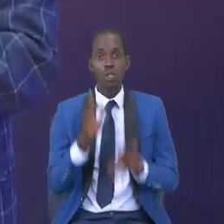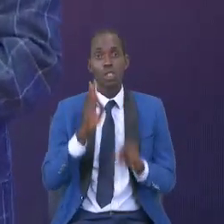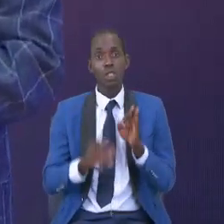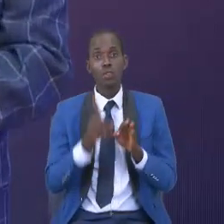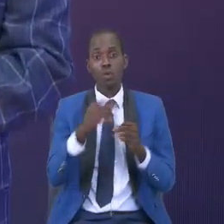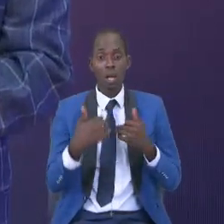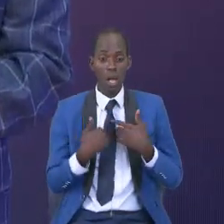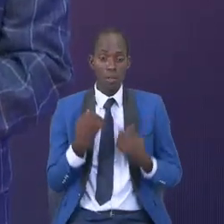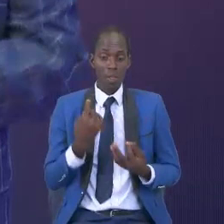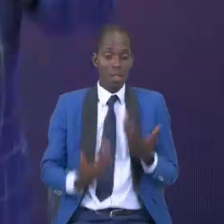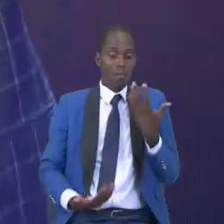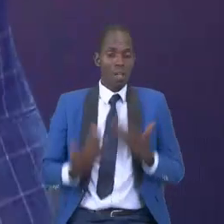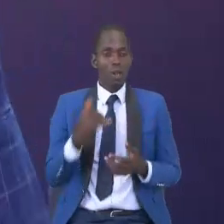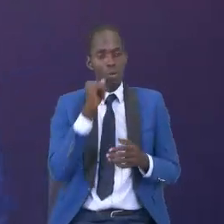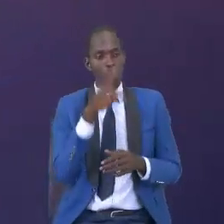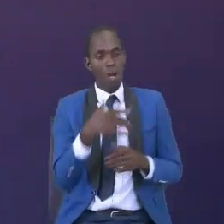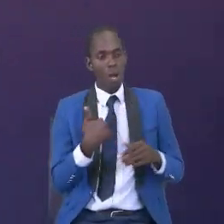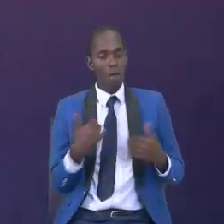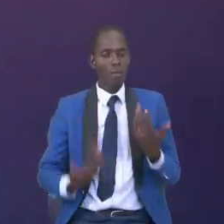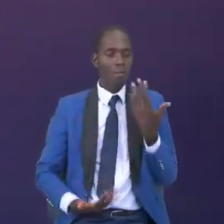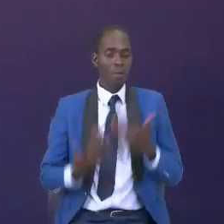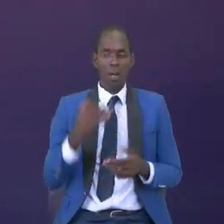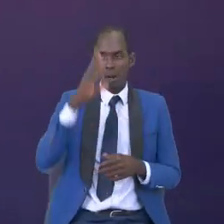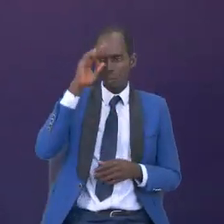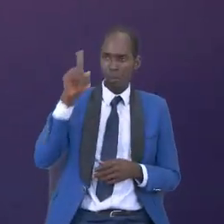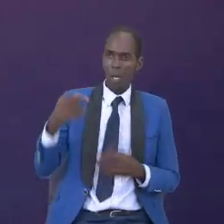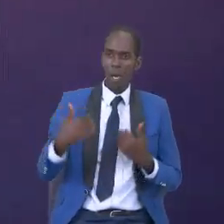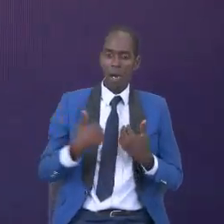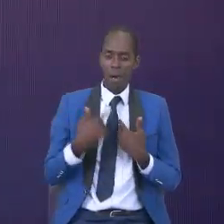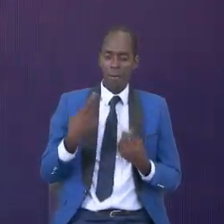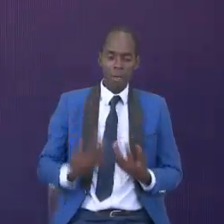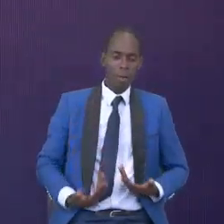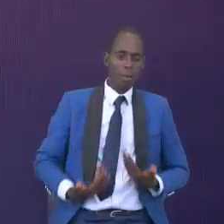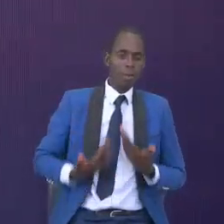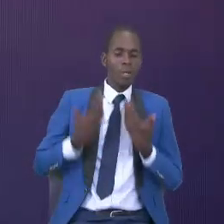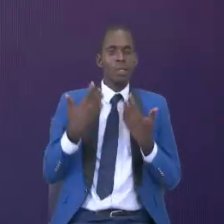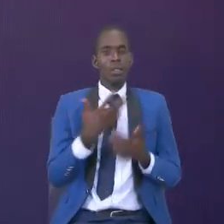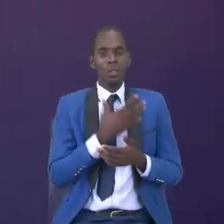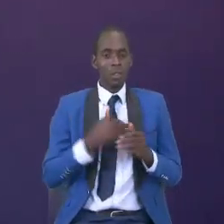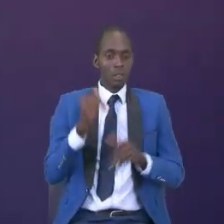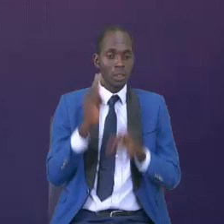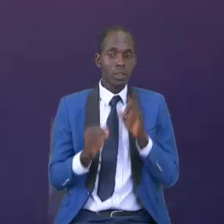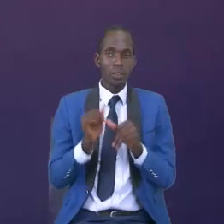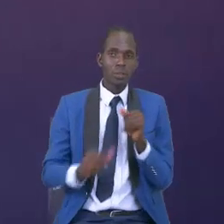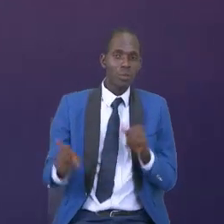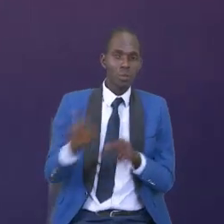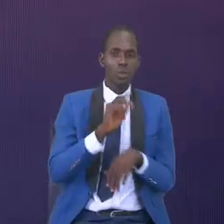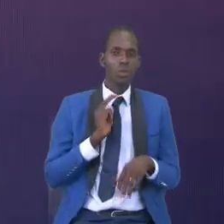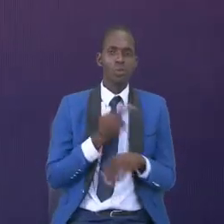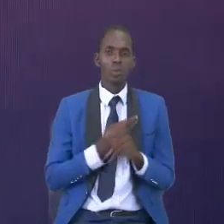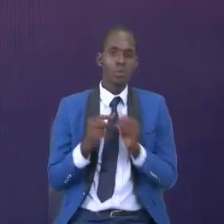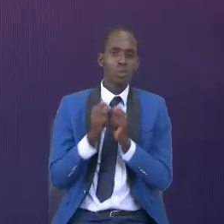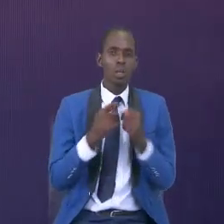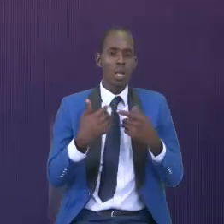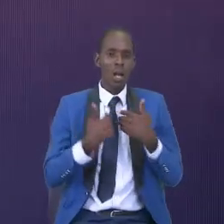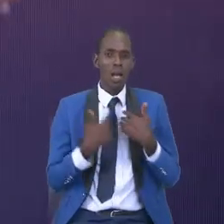he has the fire she has, if he has the passion she has, if every one of us together, we have the